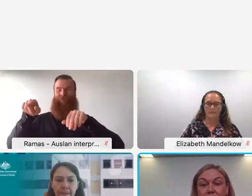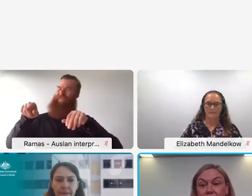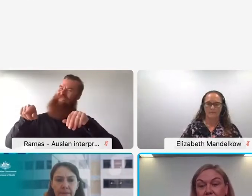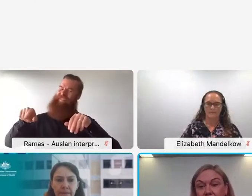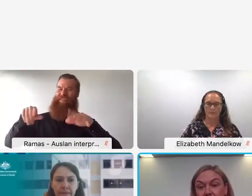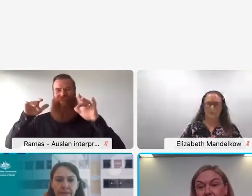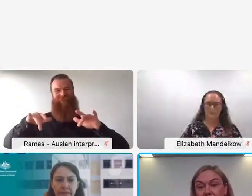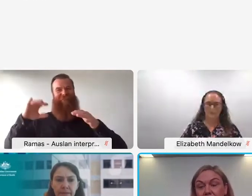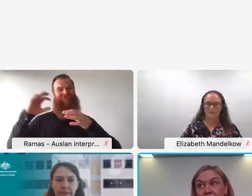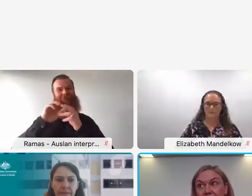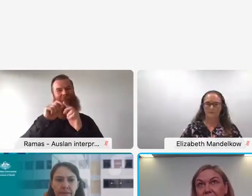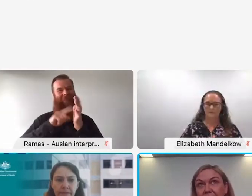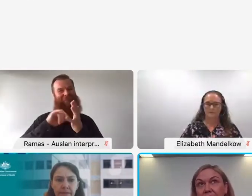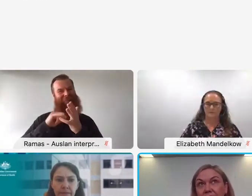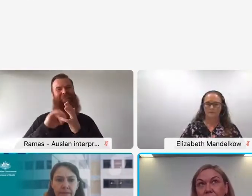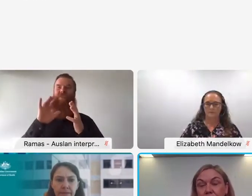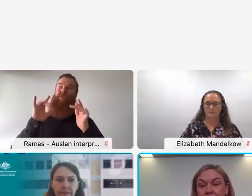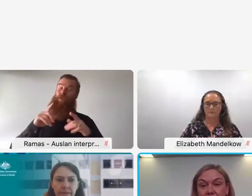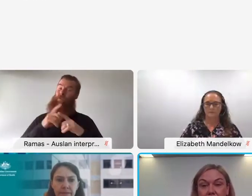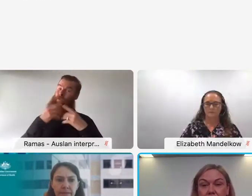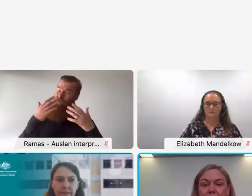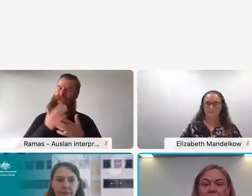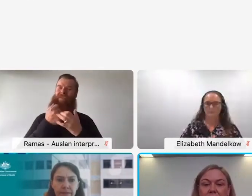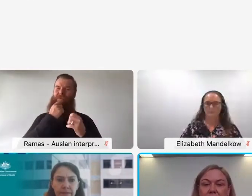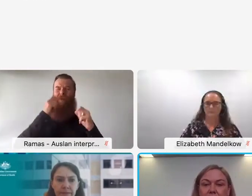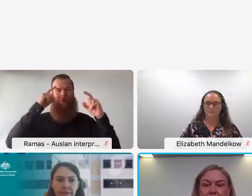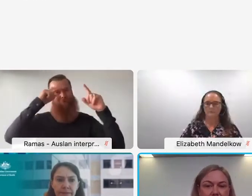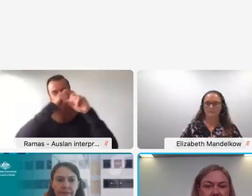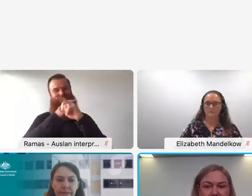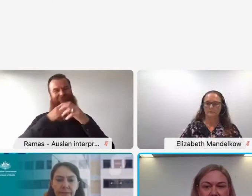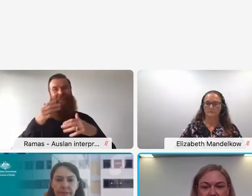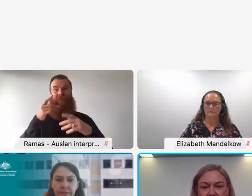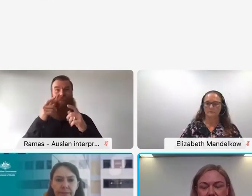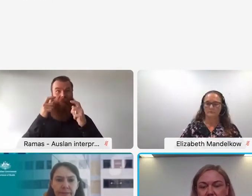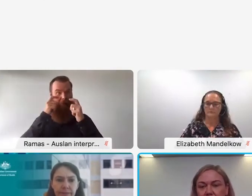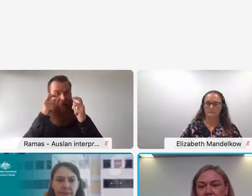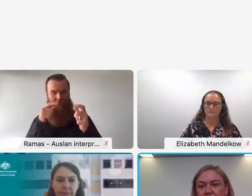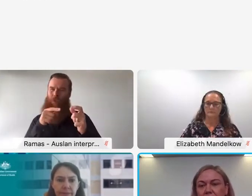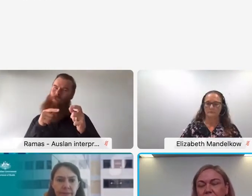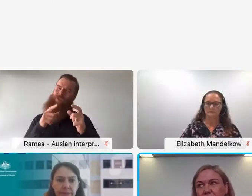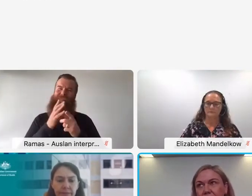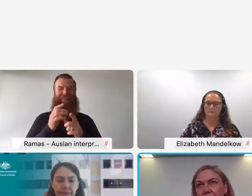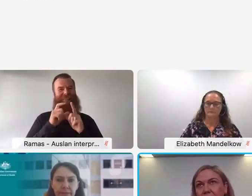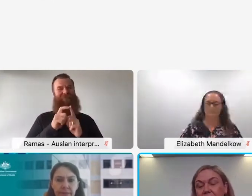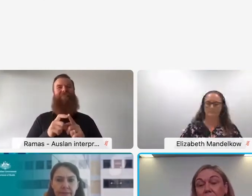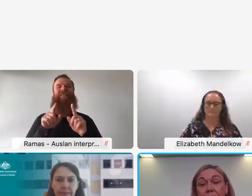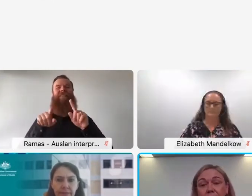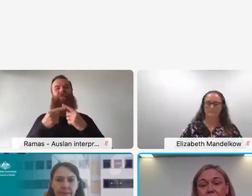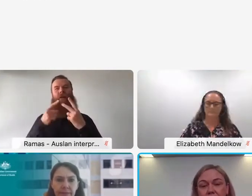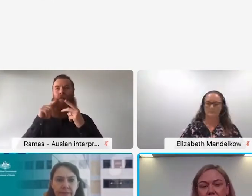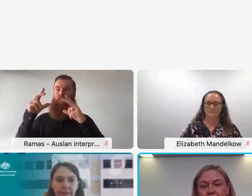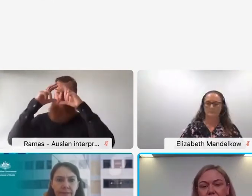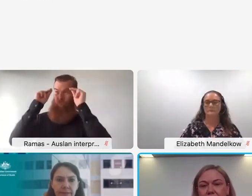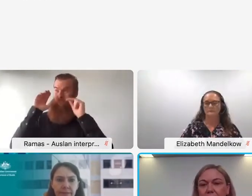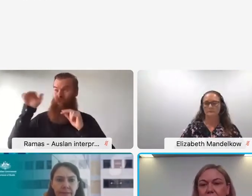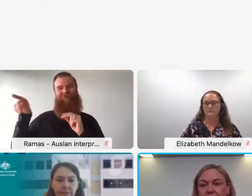care environment is particularly for supervision is quite substantially different to the ones that our current